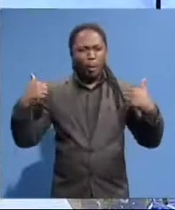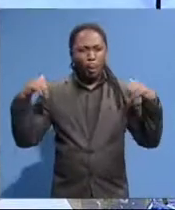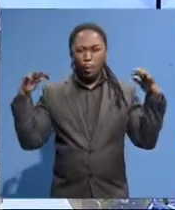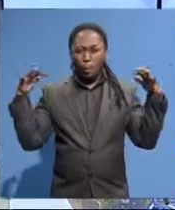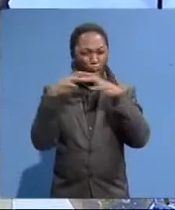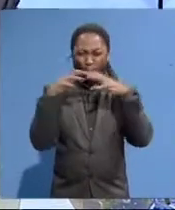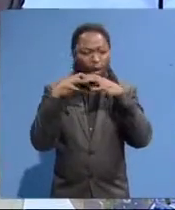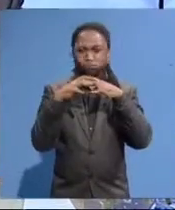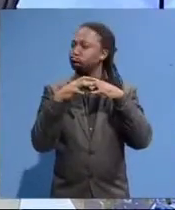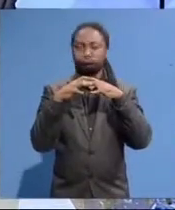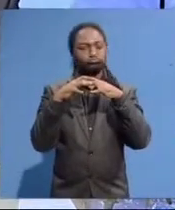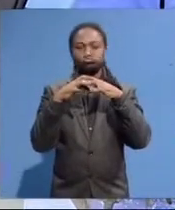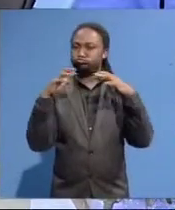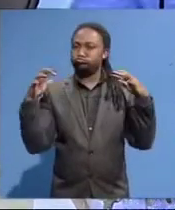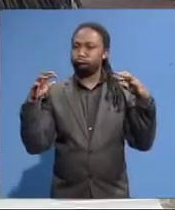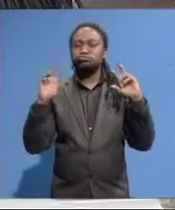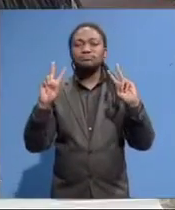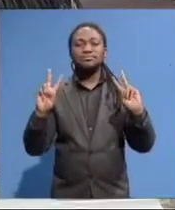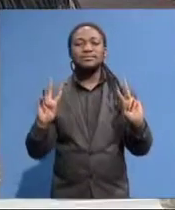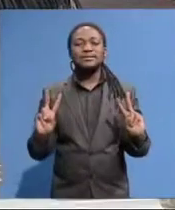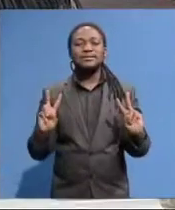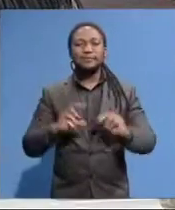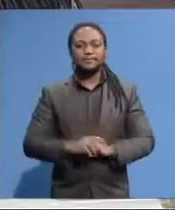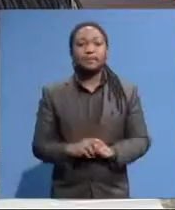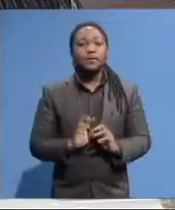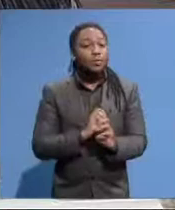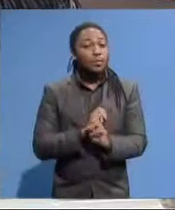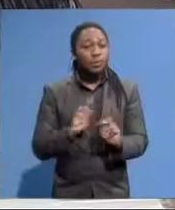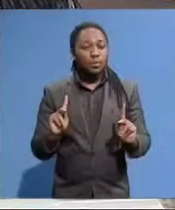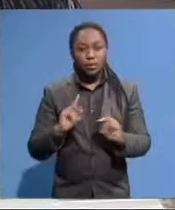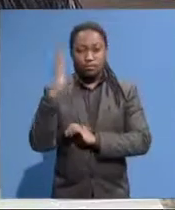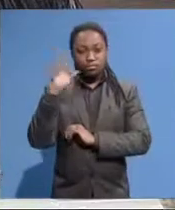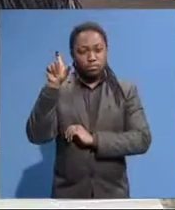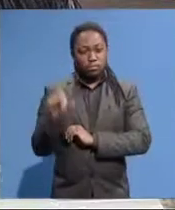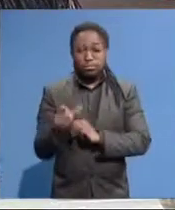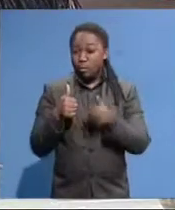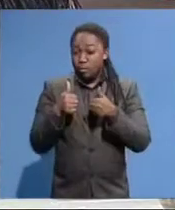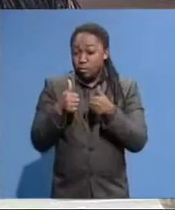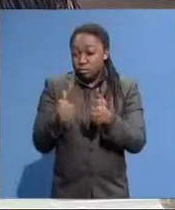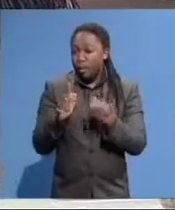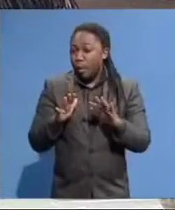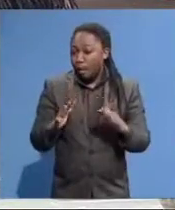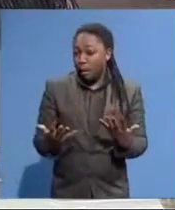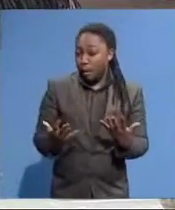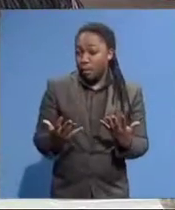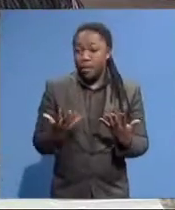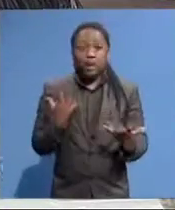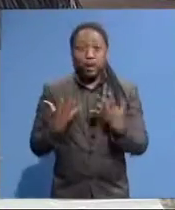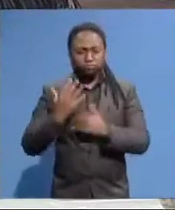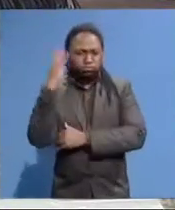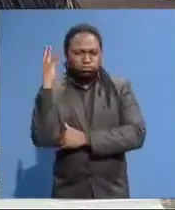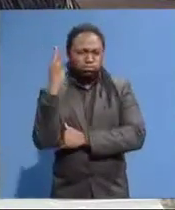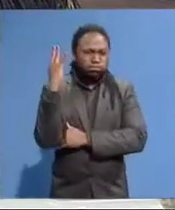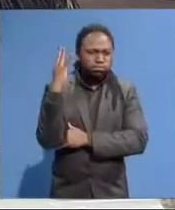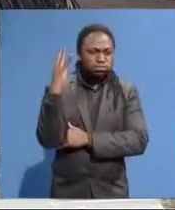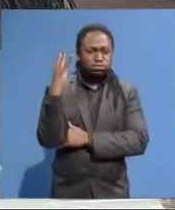what communication does. Now, Abdullah, what makes a good speaker? What makes a great speech? and how much of any speech becomes an